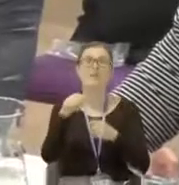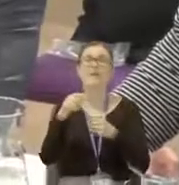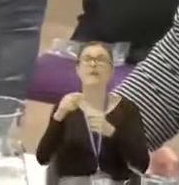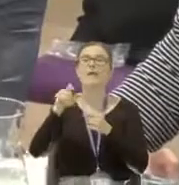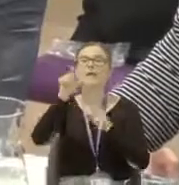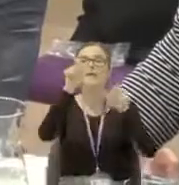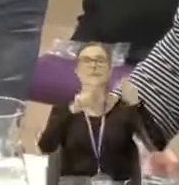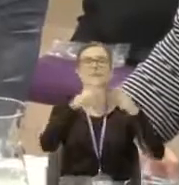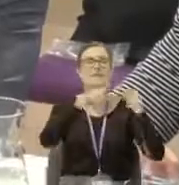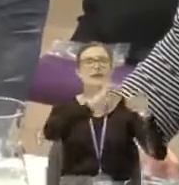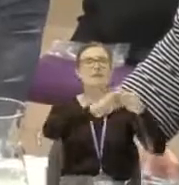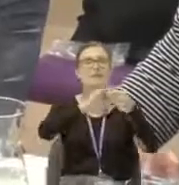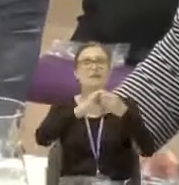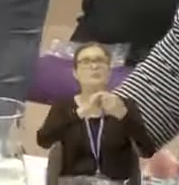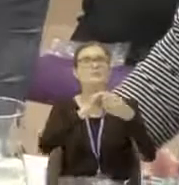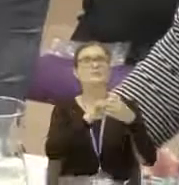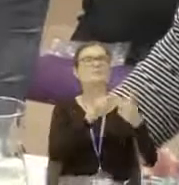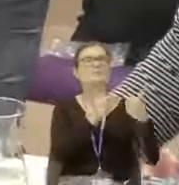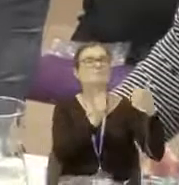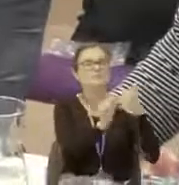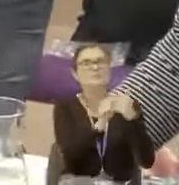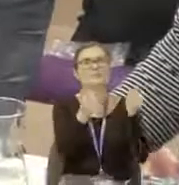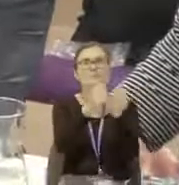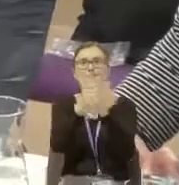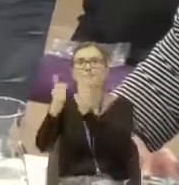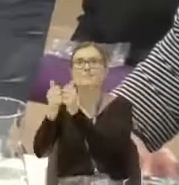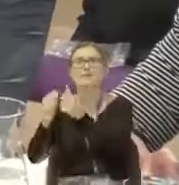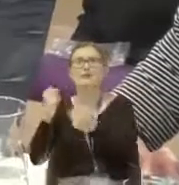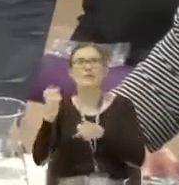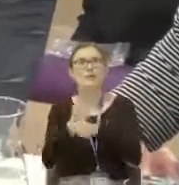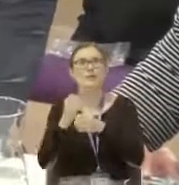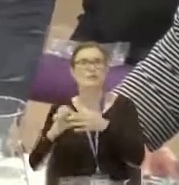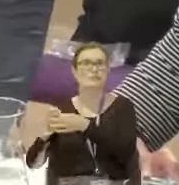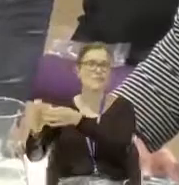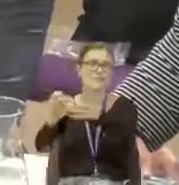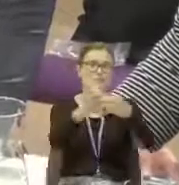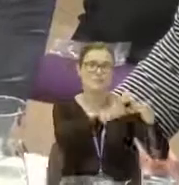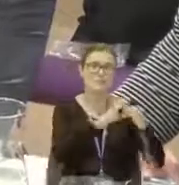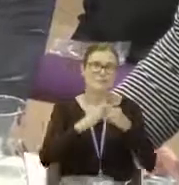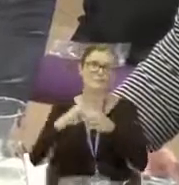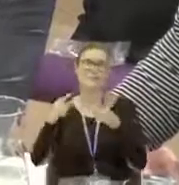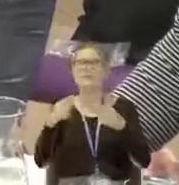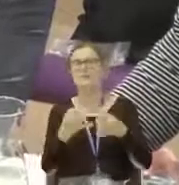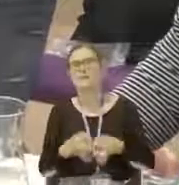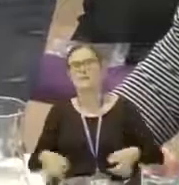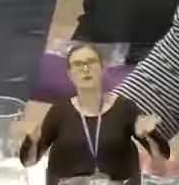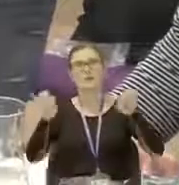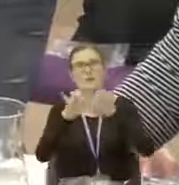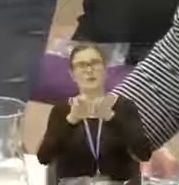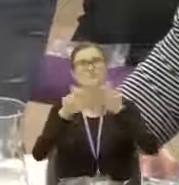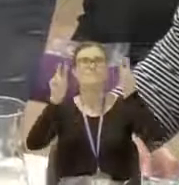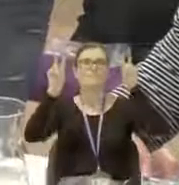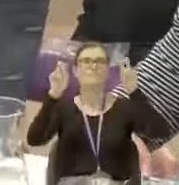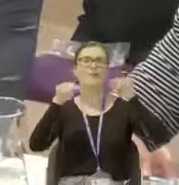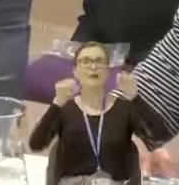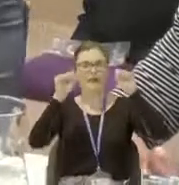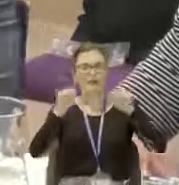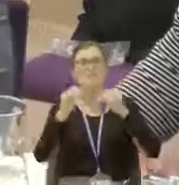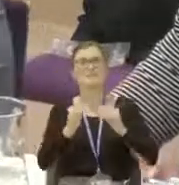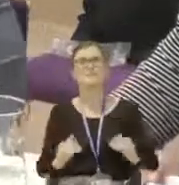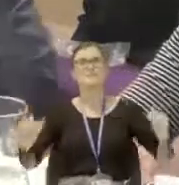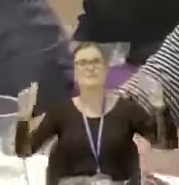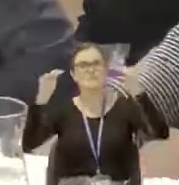up the pursuit for a more equal and sustainable future. Thank you for giving me this opportunity to share those ideas with you.